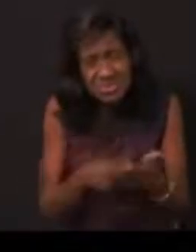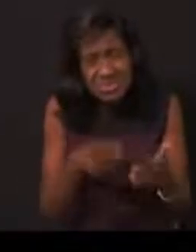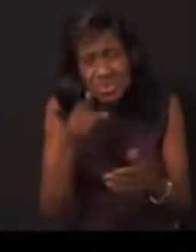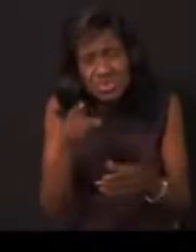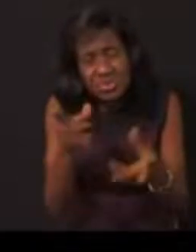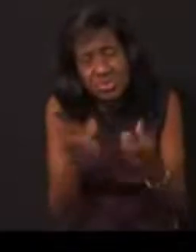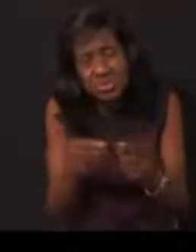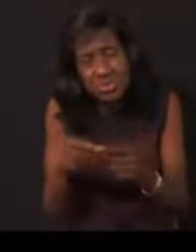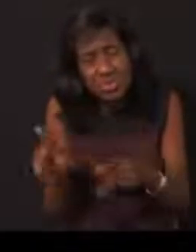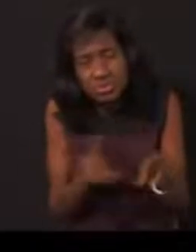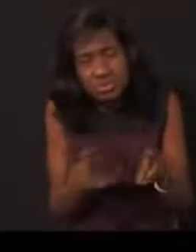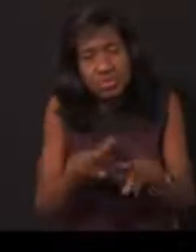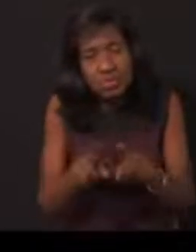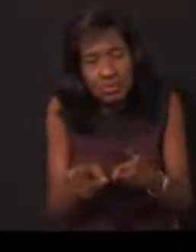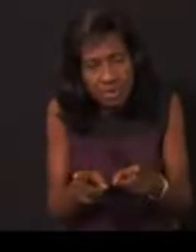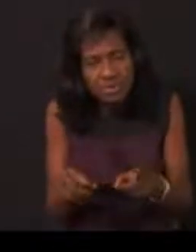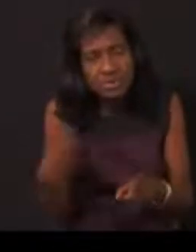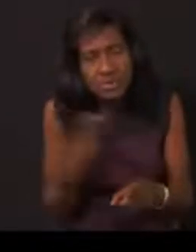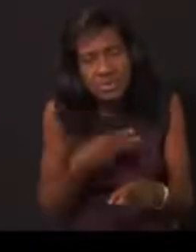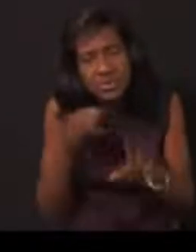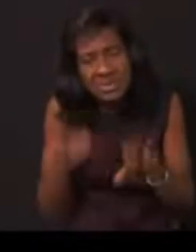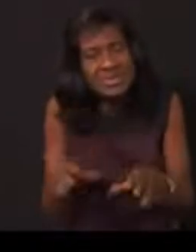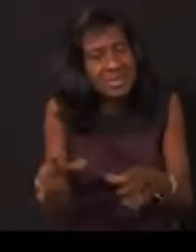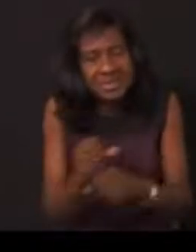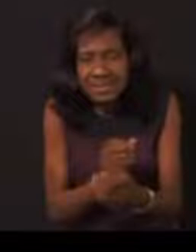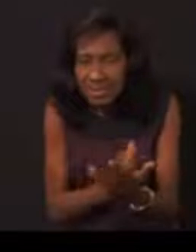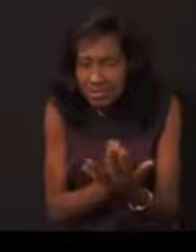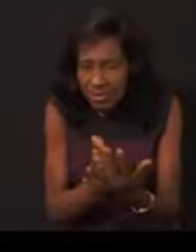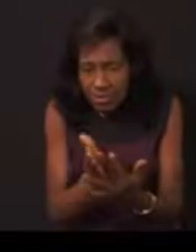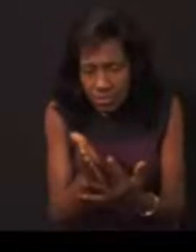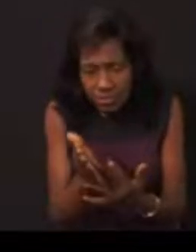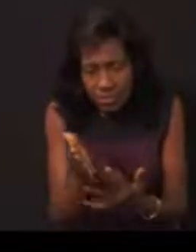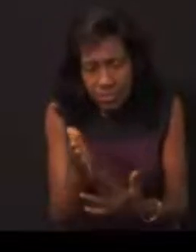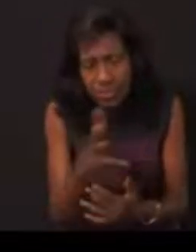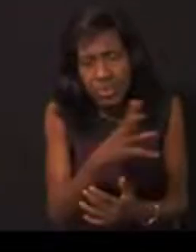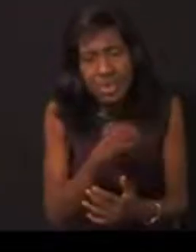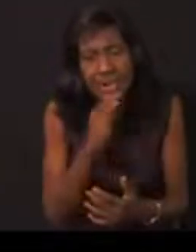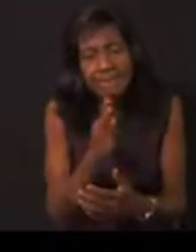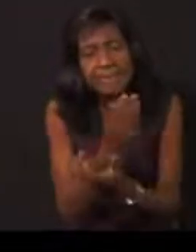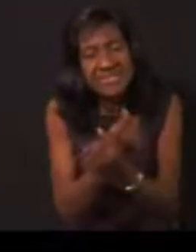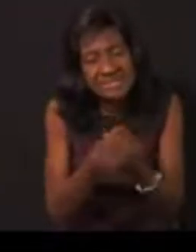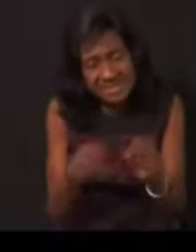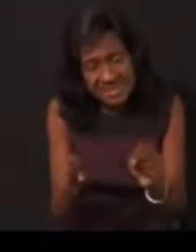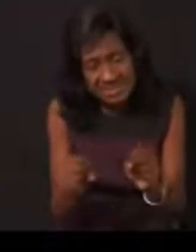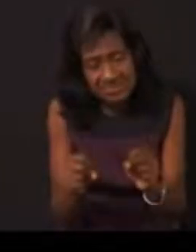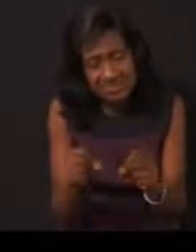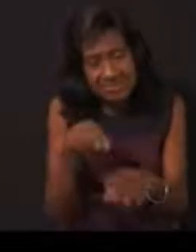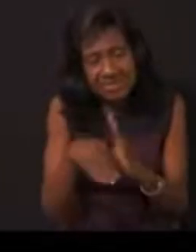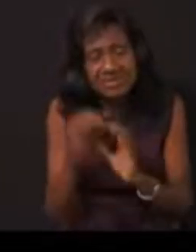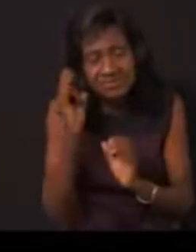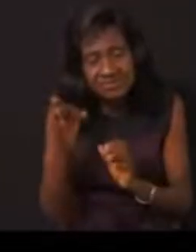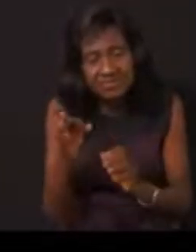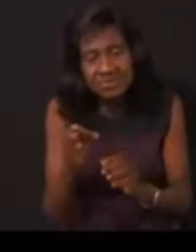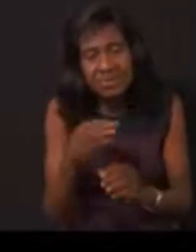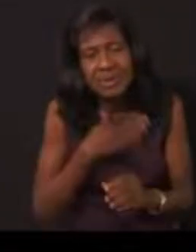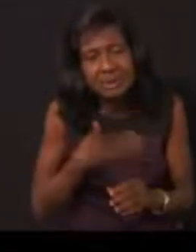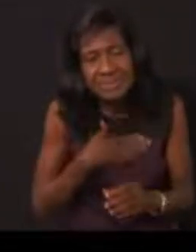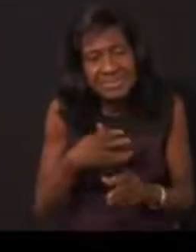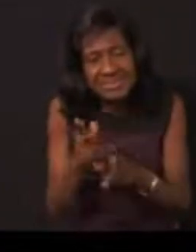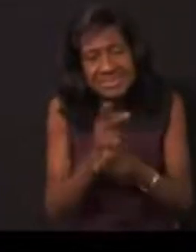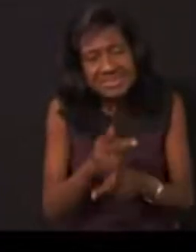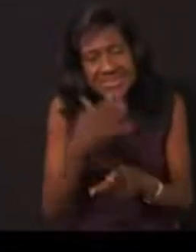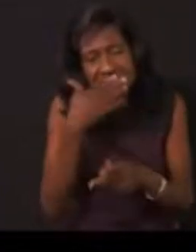can get through them and emerge on the other side quite safely. Please keep well and be